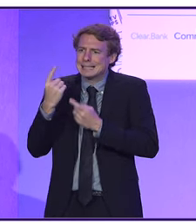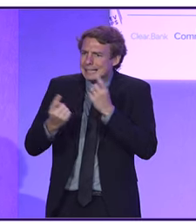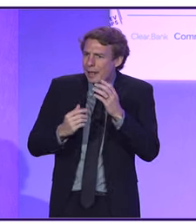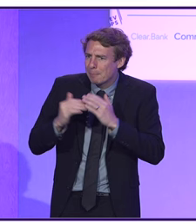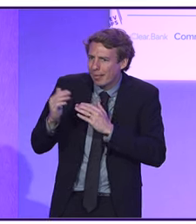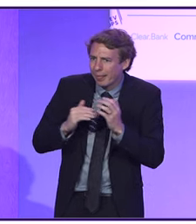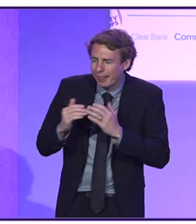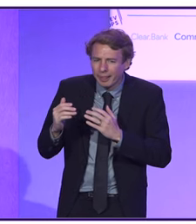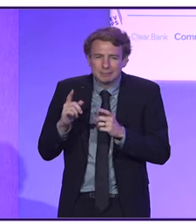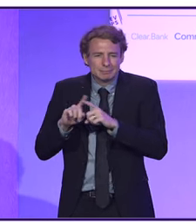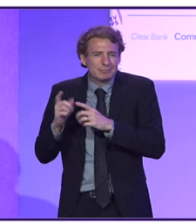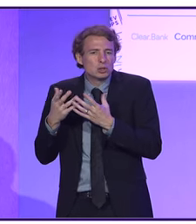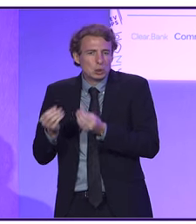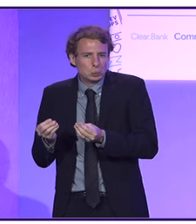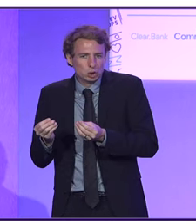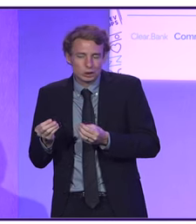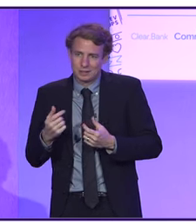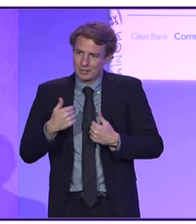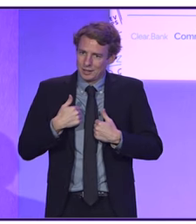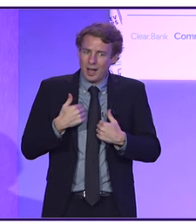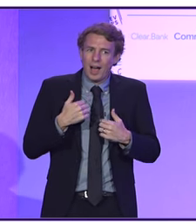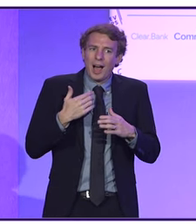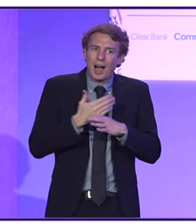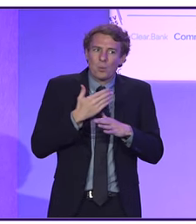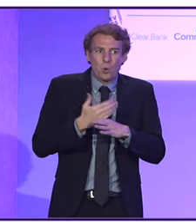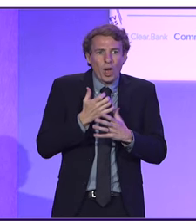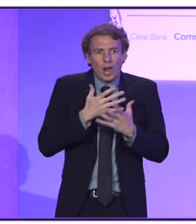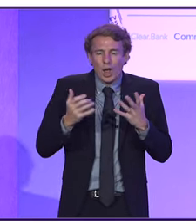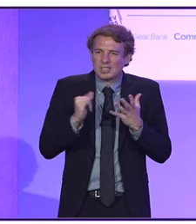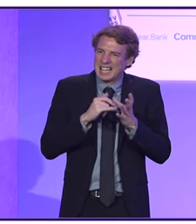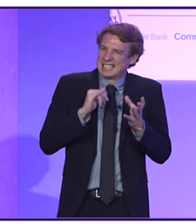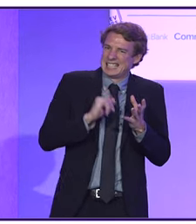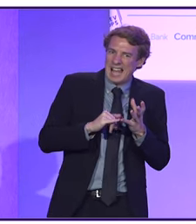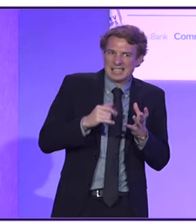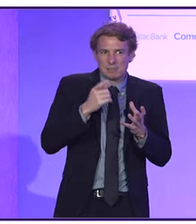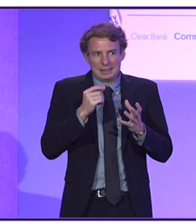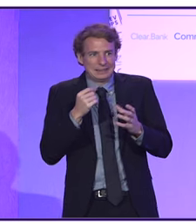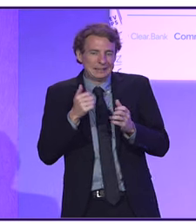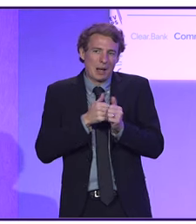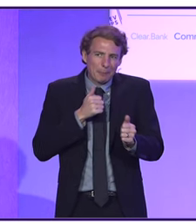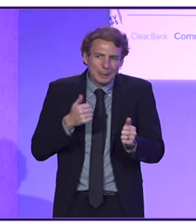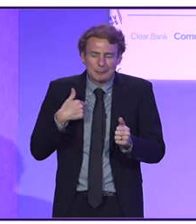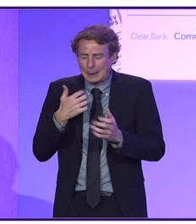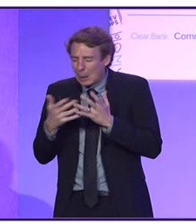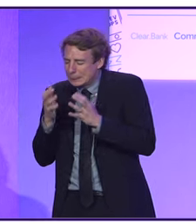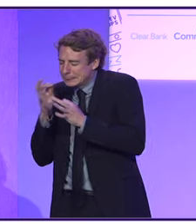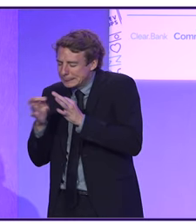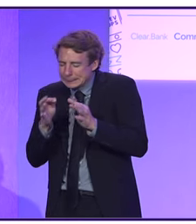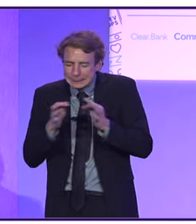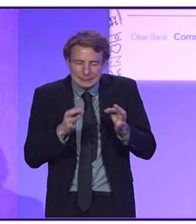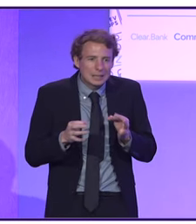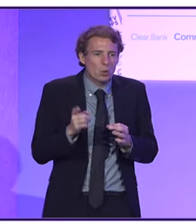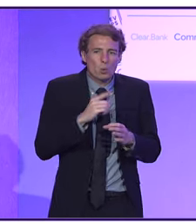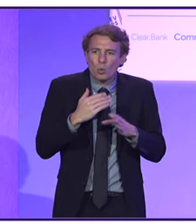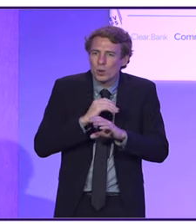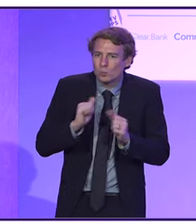of working for a SaaS observability company is I get to talk to a lot of SaaS observability companies, and I get to find out which questions work, which questions don't work, which questions they've